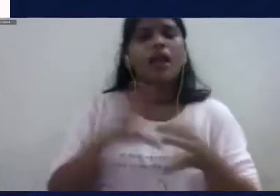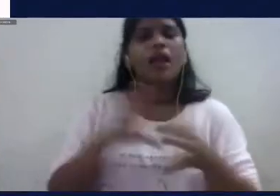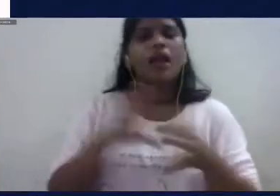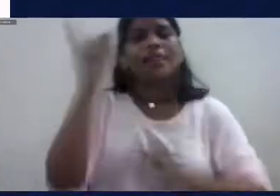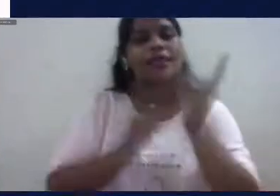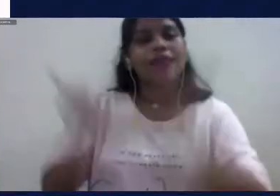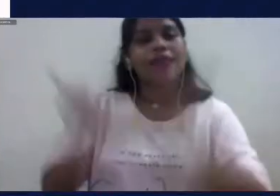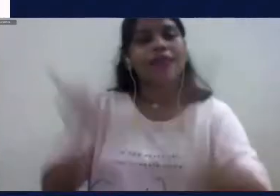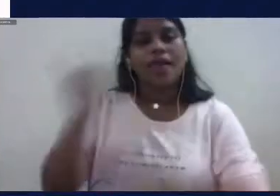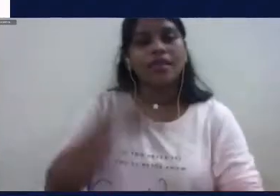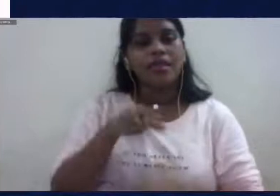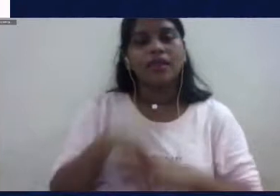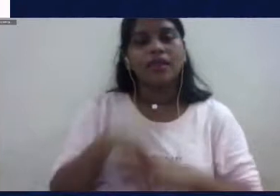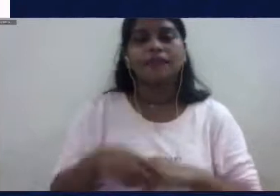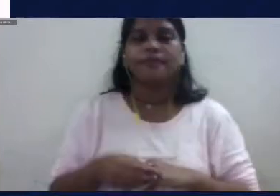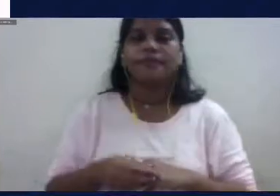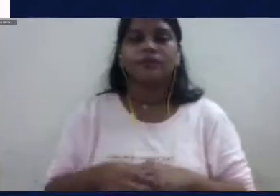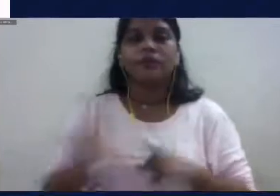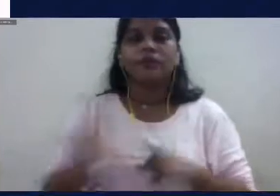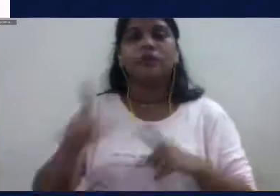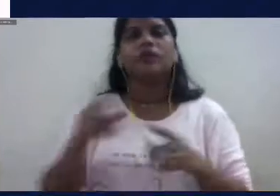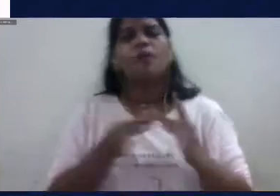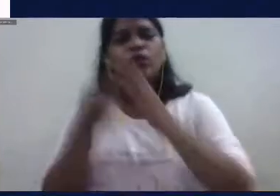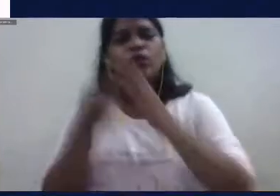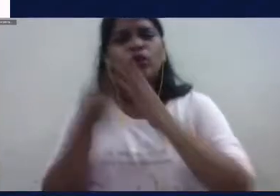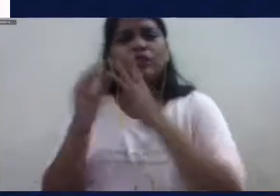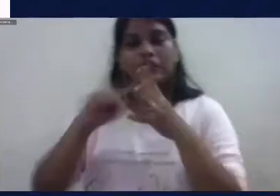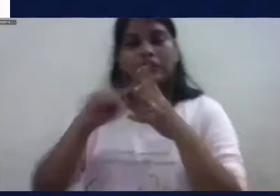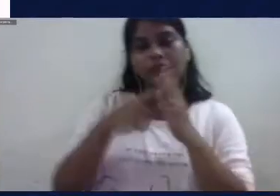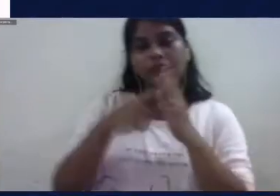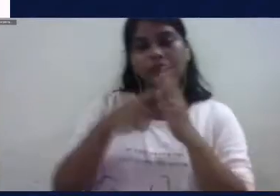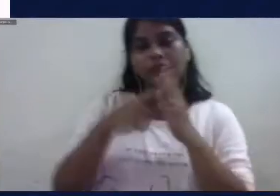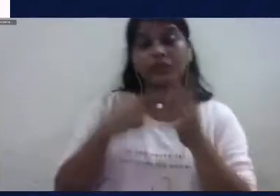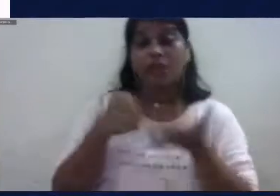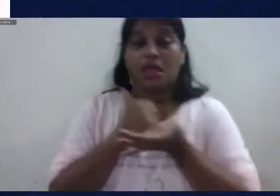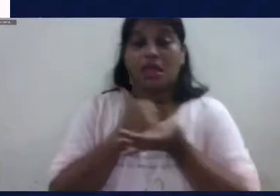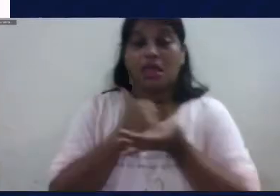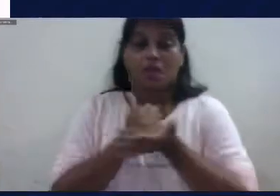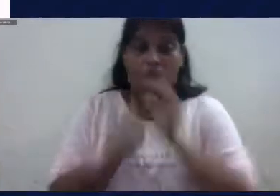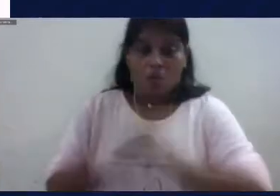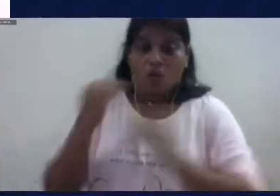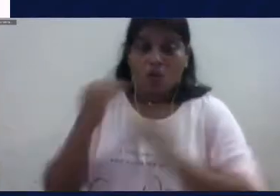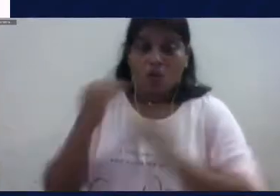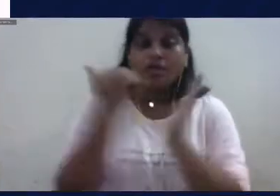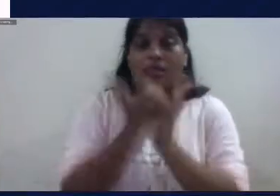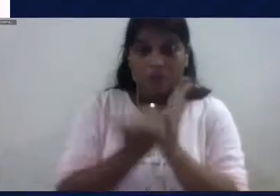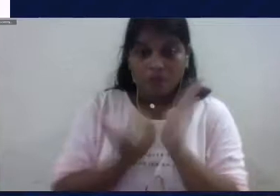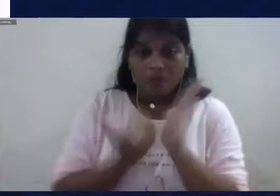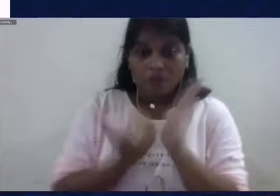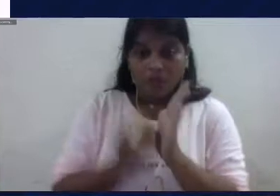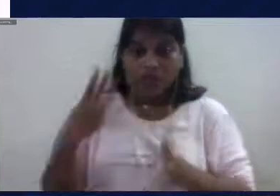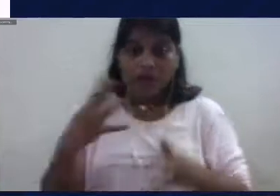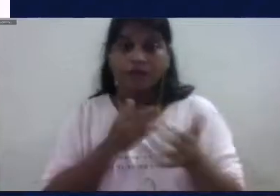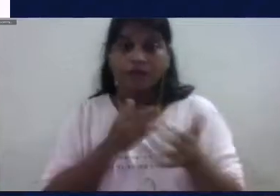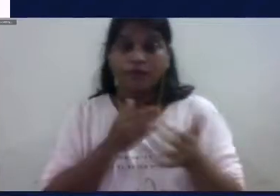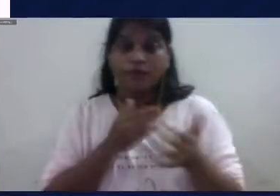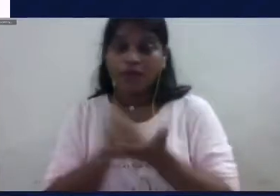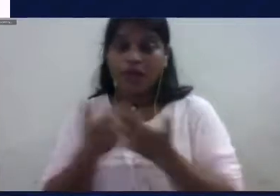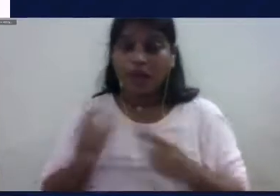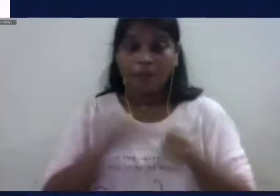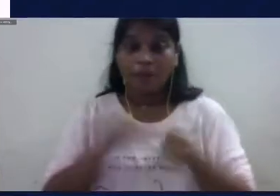design. But there's four specific things that really help us, four methods that can help